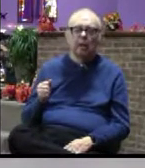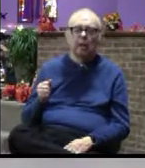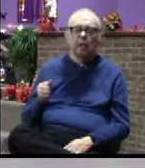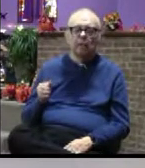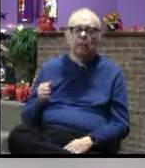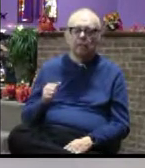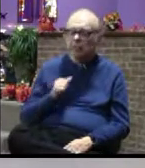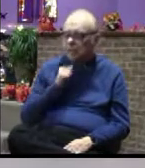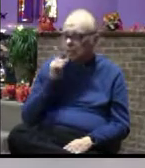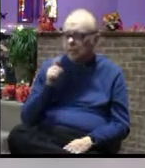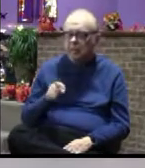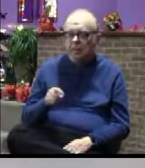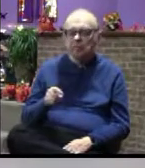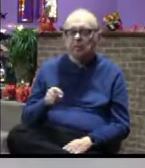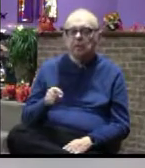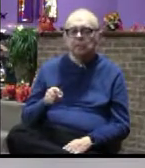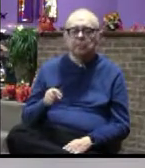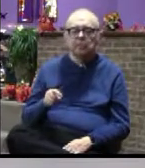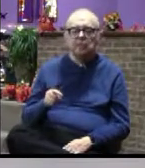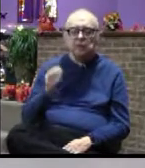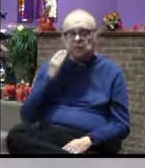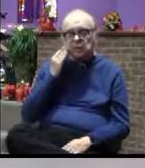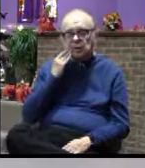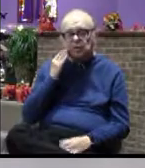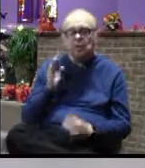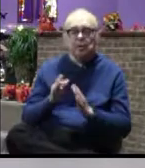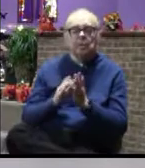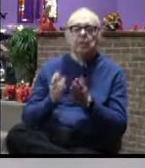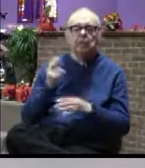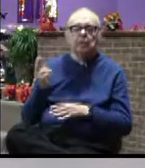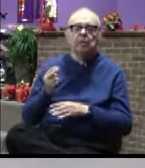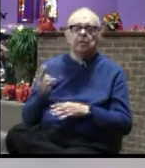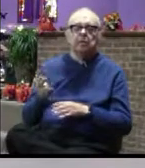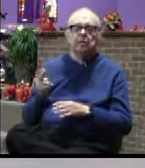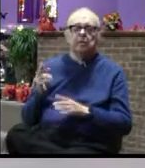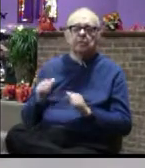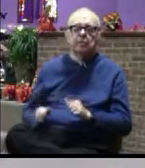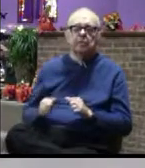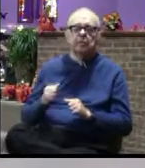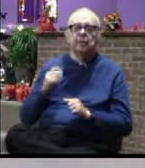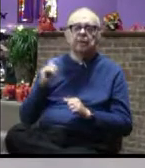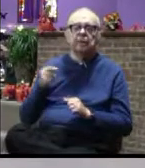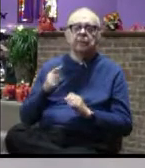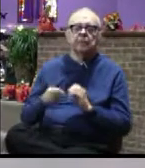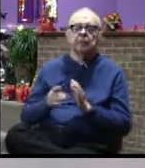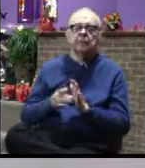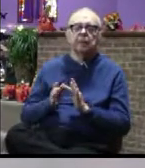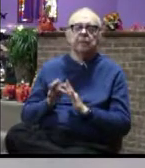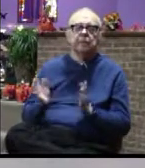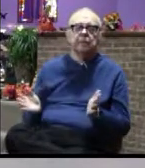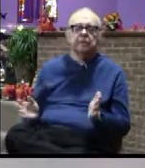it doesn't take a PhD in Bible history to be able to tell somebody about Jesus